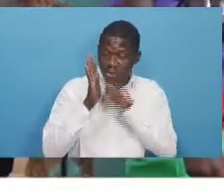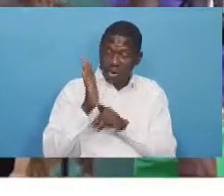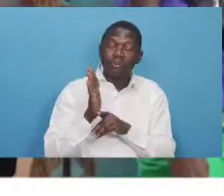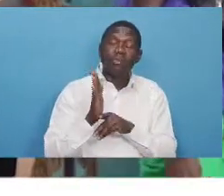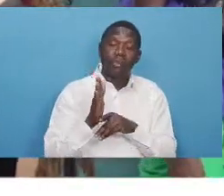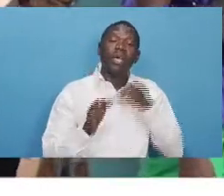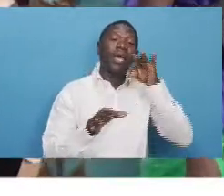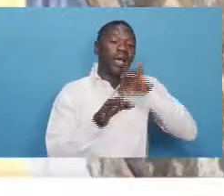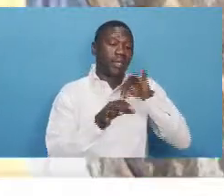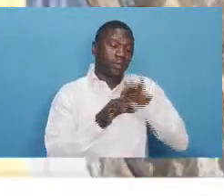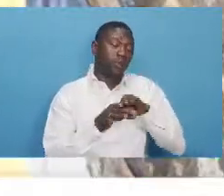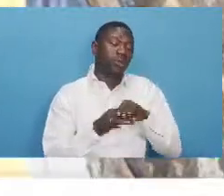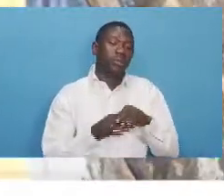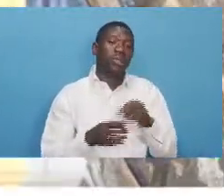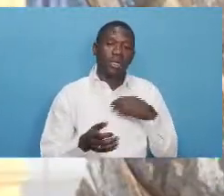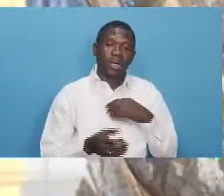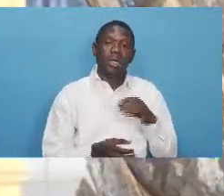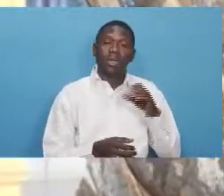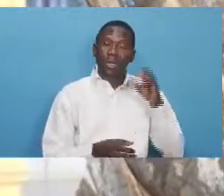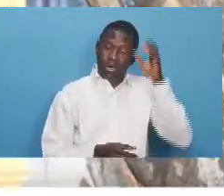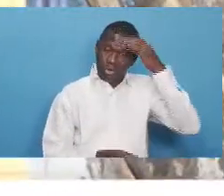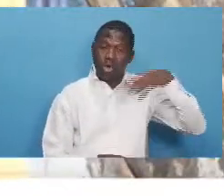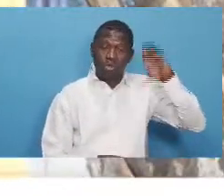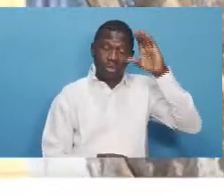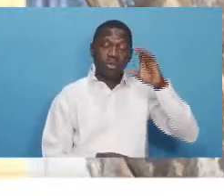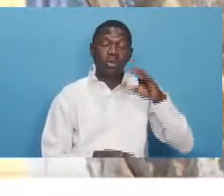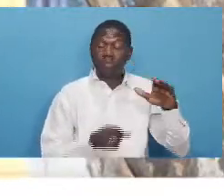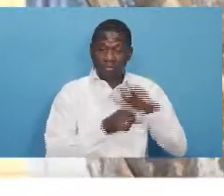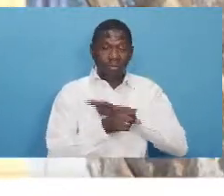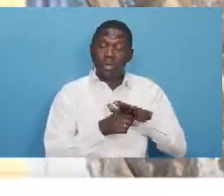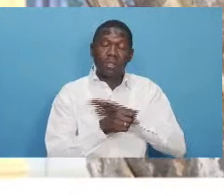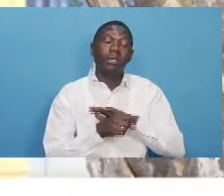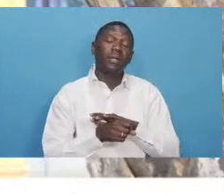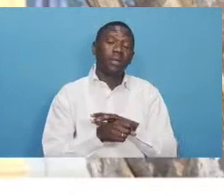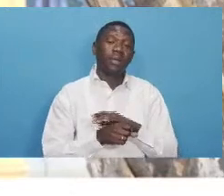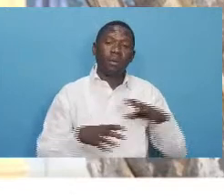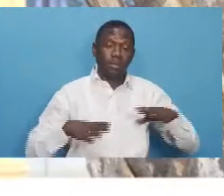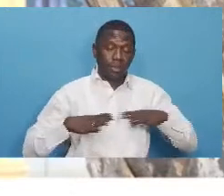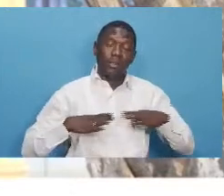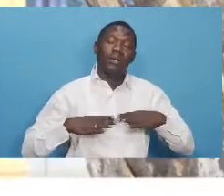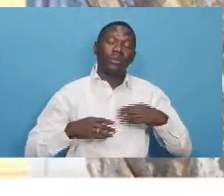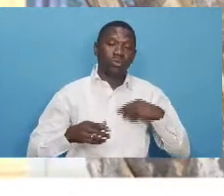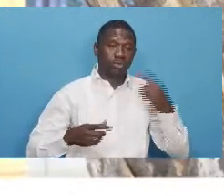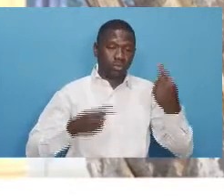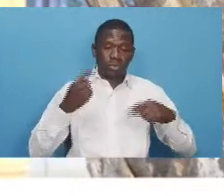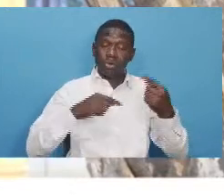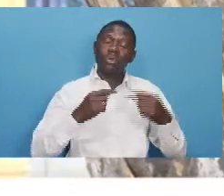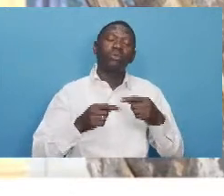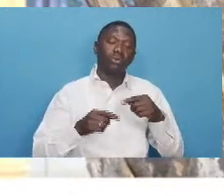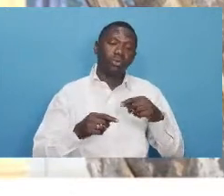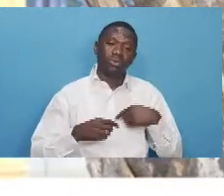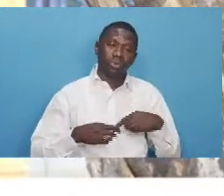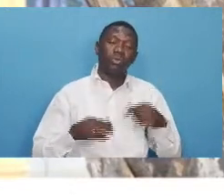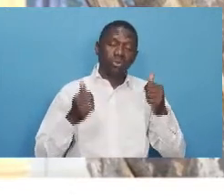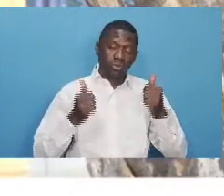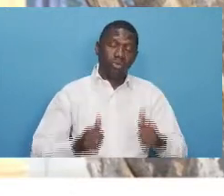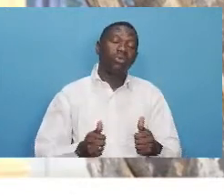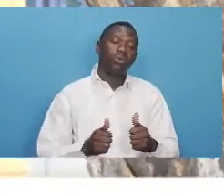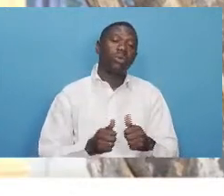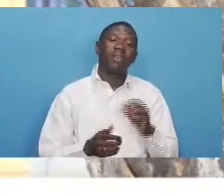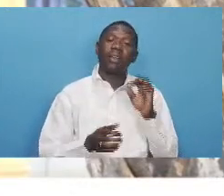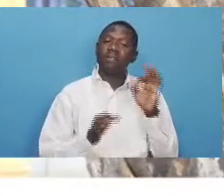by-elections, and the Commission is fully prepared to conduct very